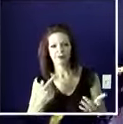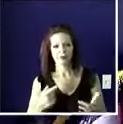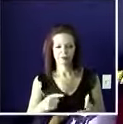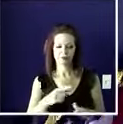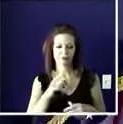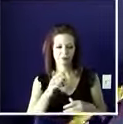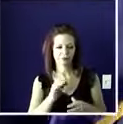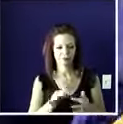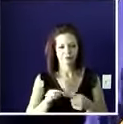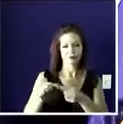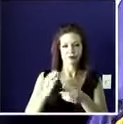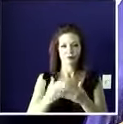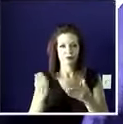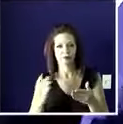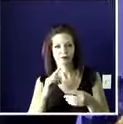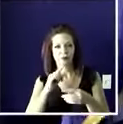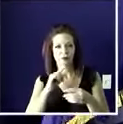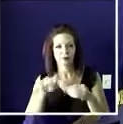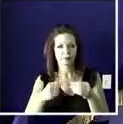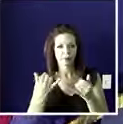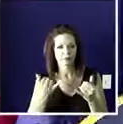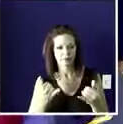crisis.